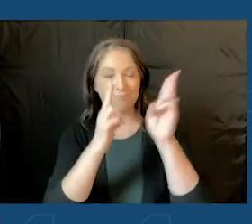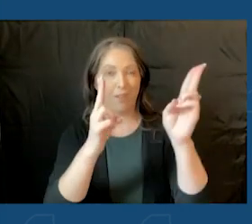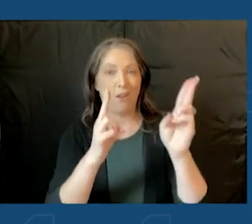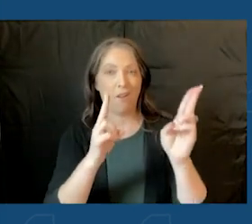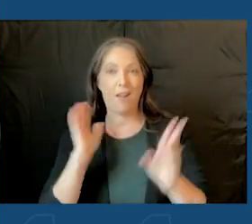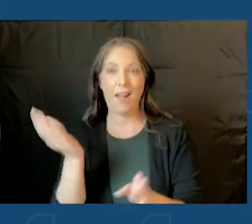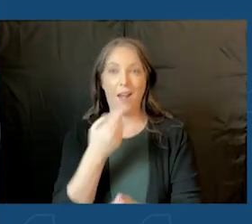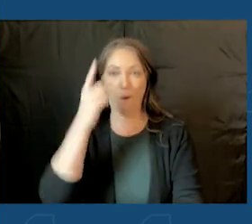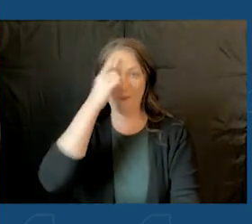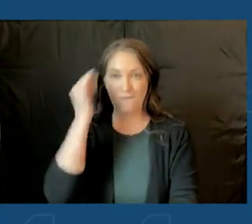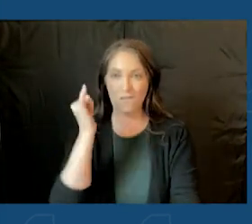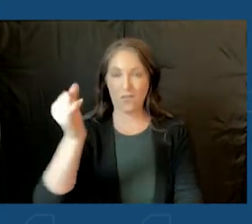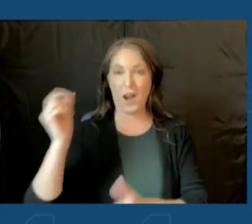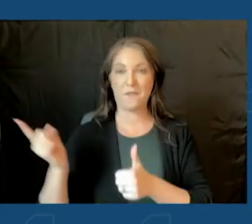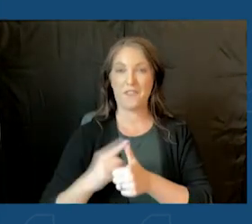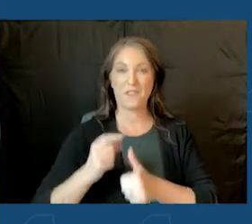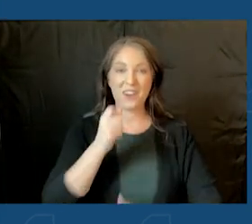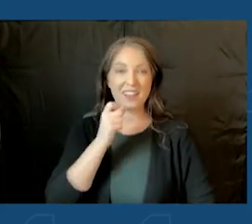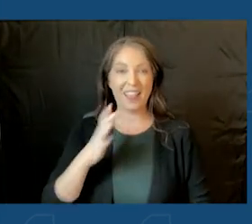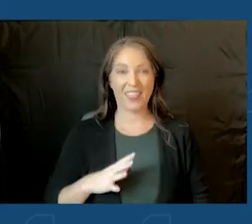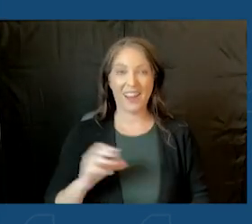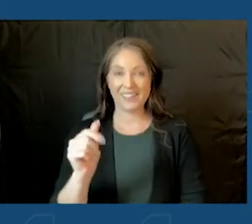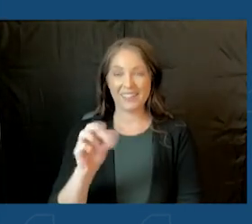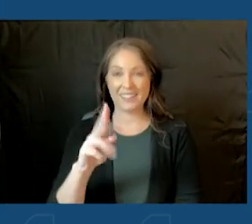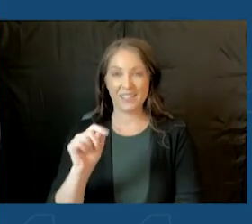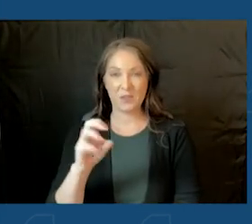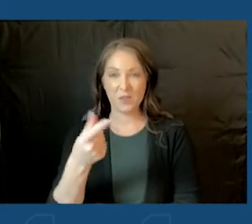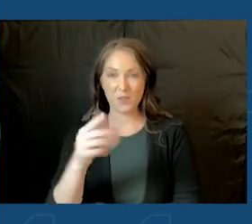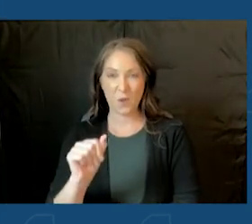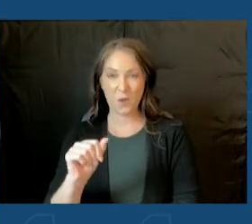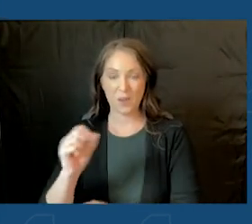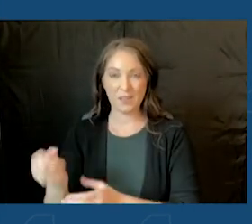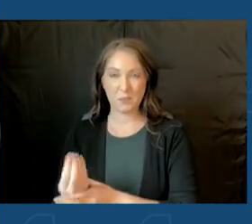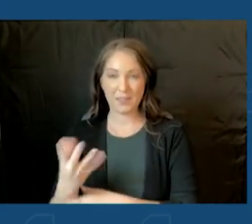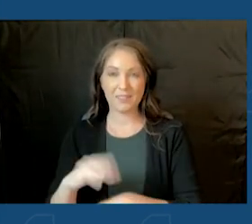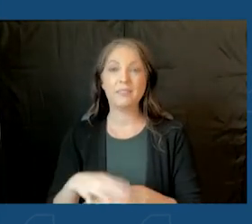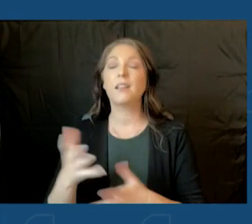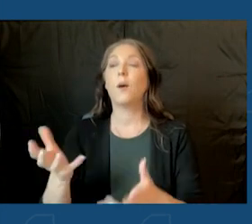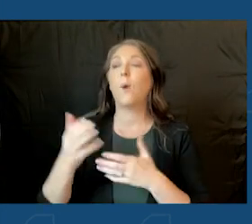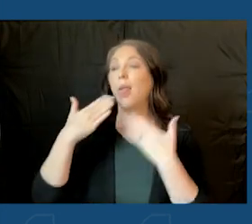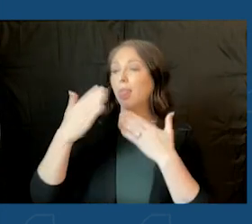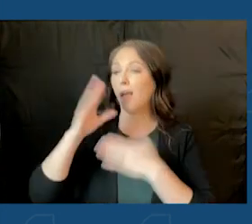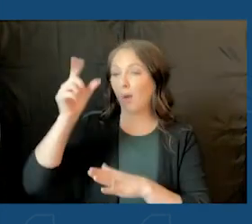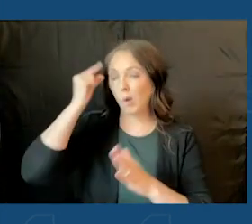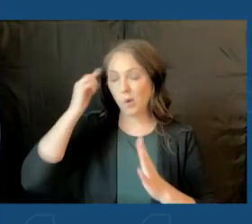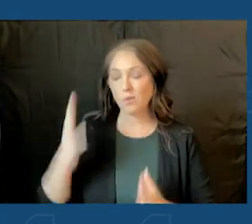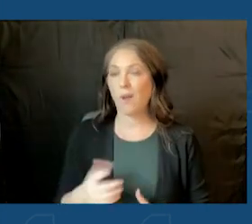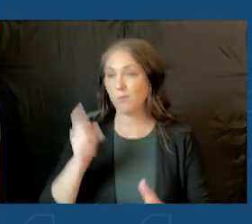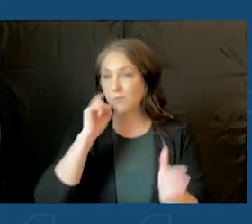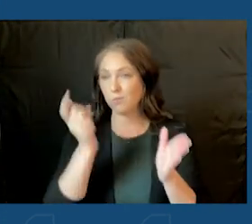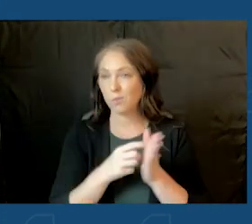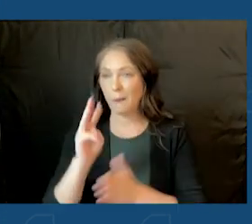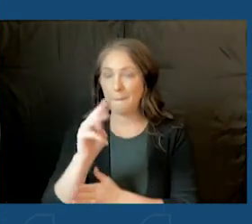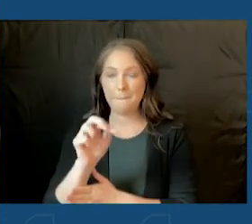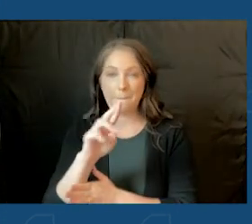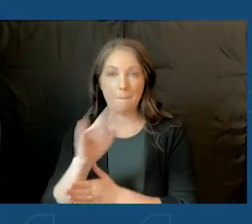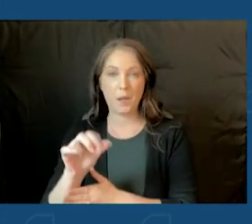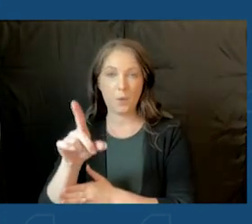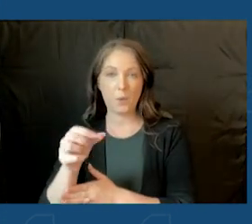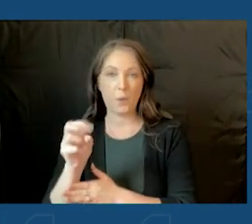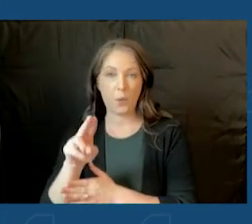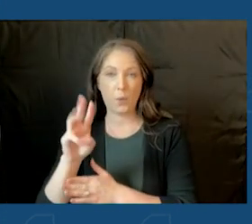forever First Lady of Saratoga Springs. I want to thank Governor Hochul for recognizing Marylou Whitney and making